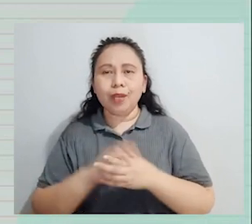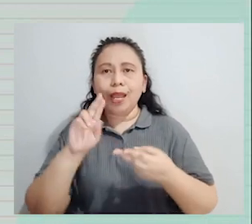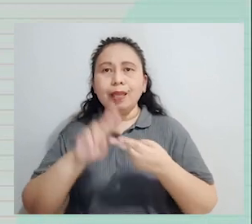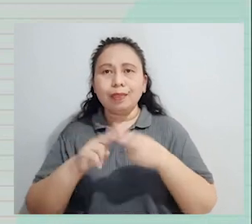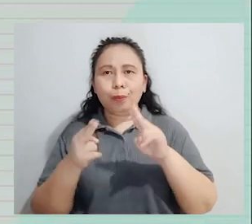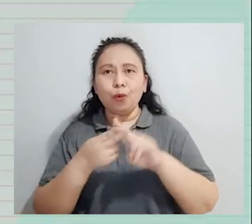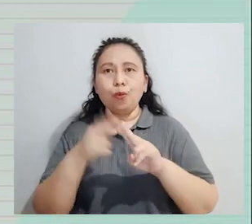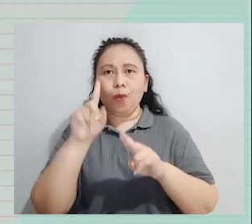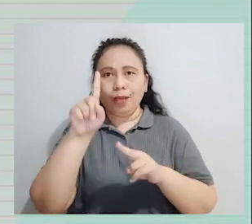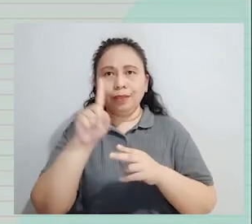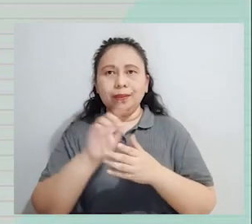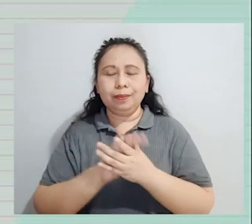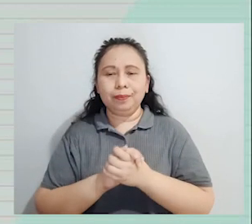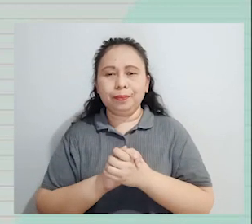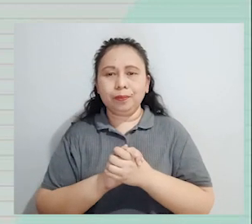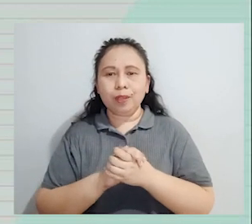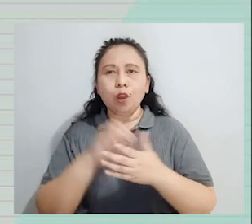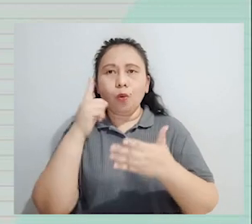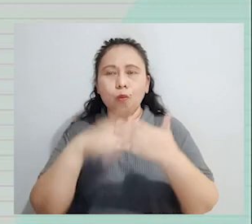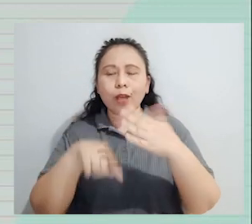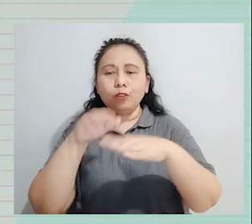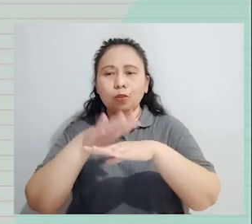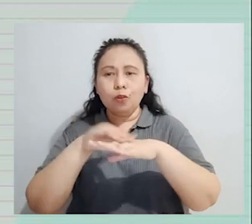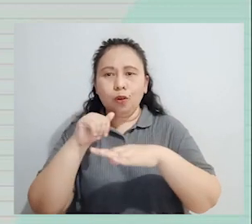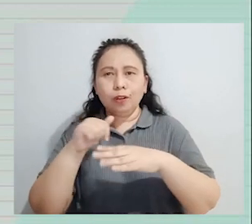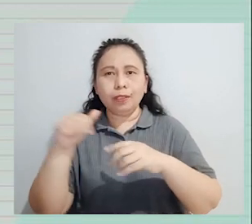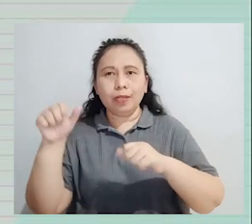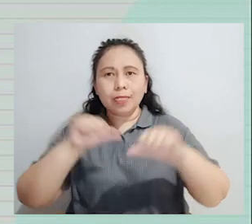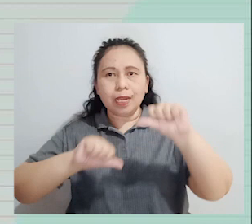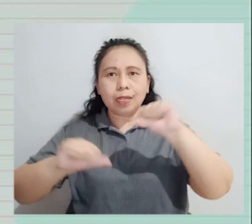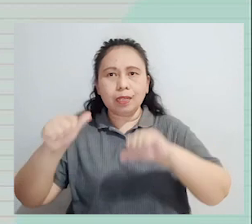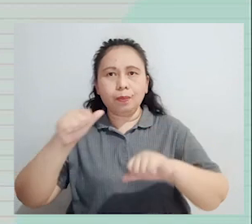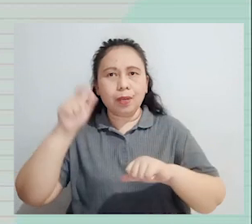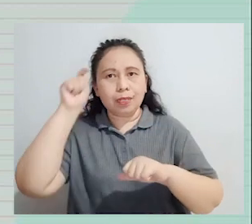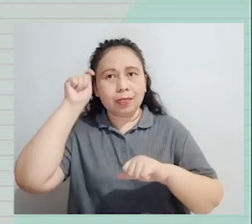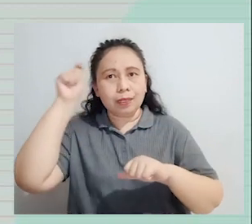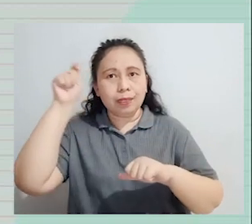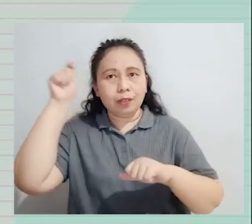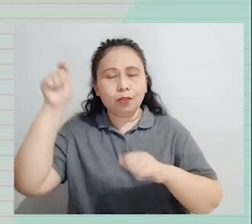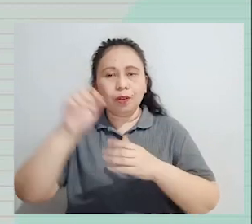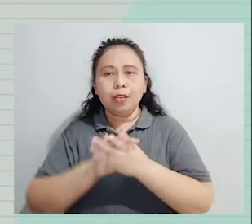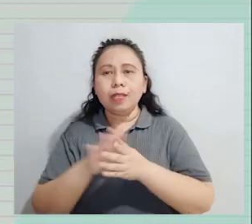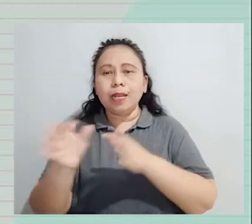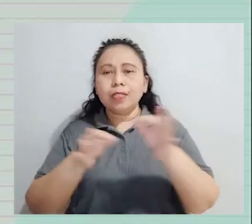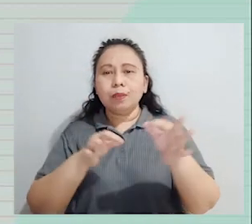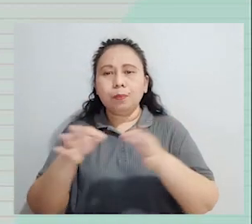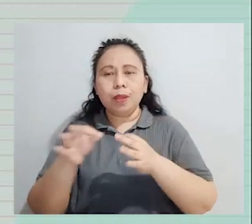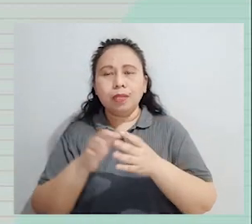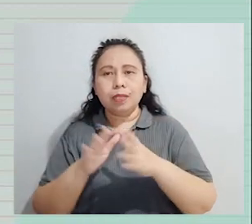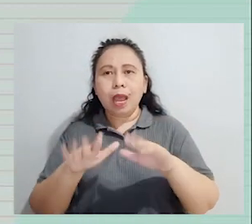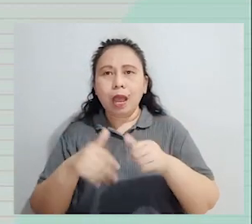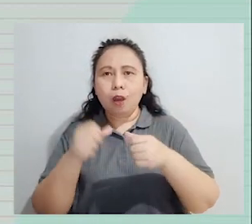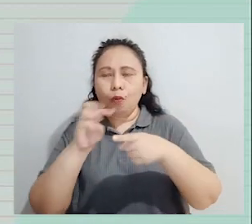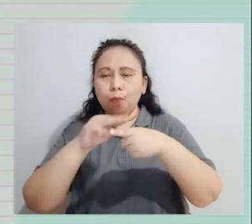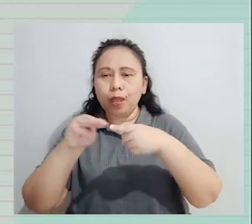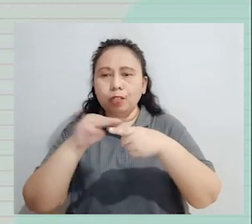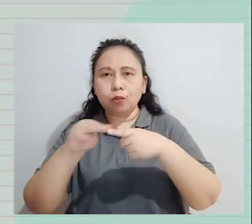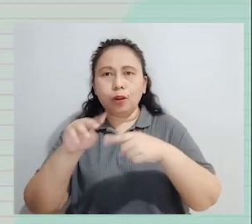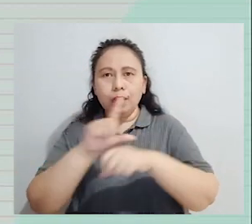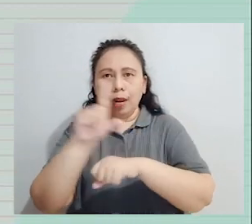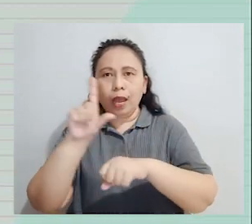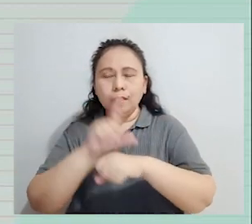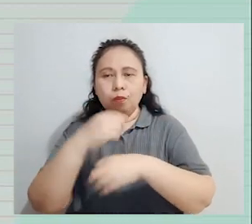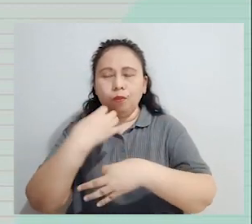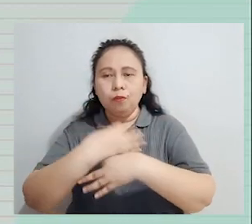Number 1. What do you call the scientific theory that explains how major landforms